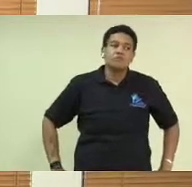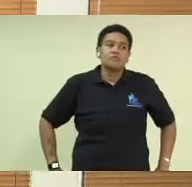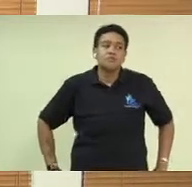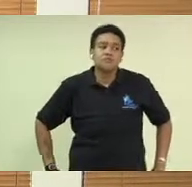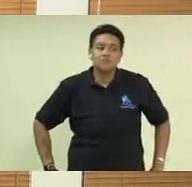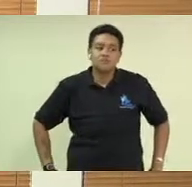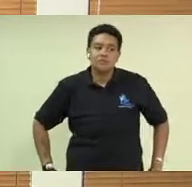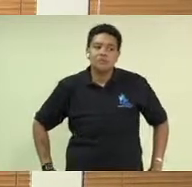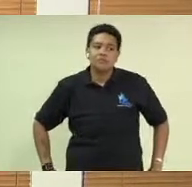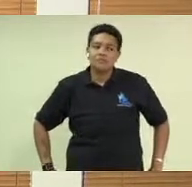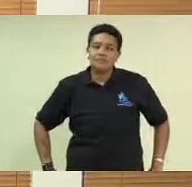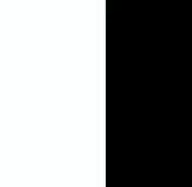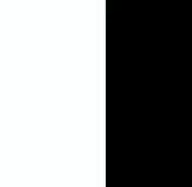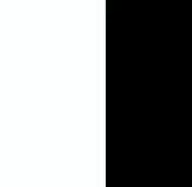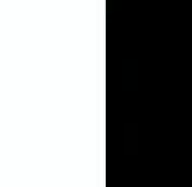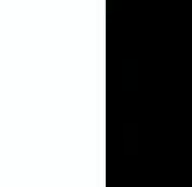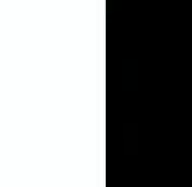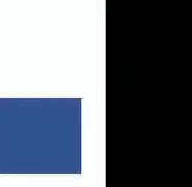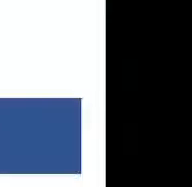And,